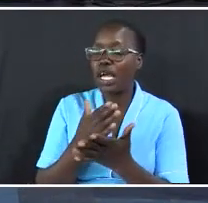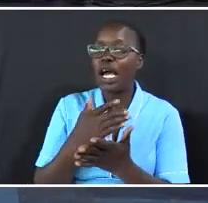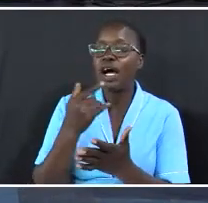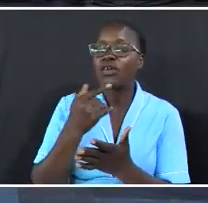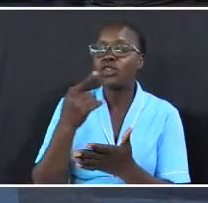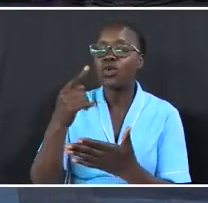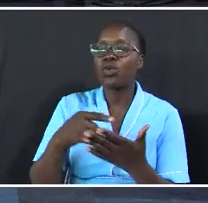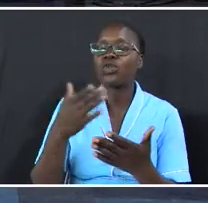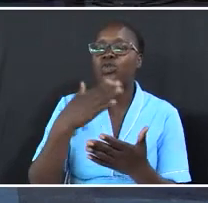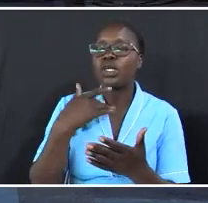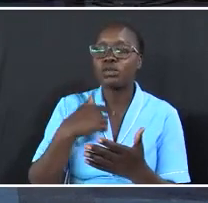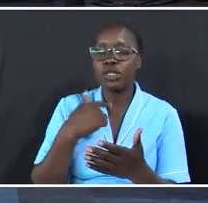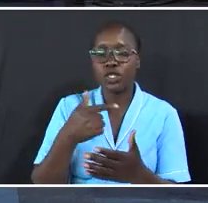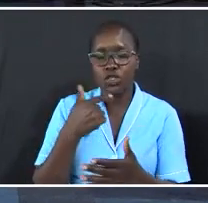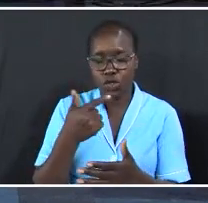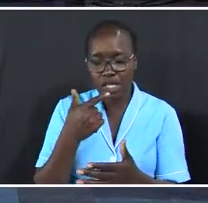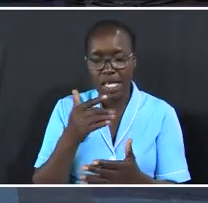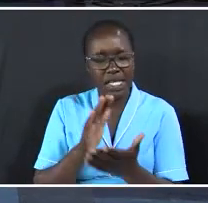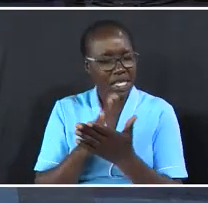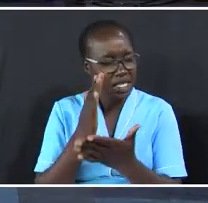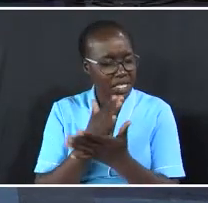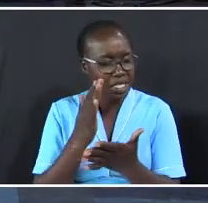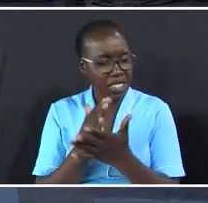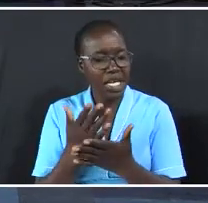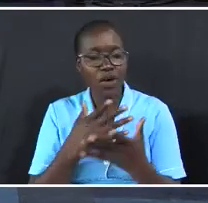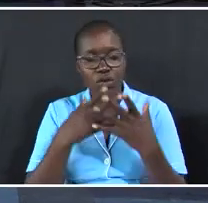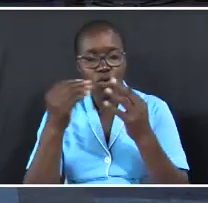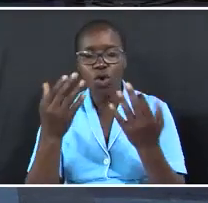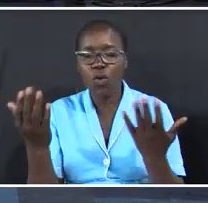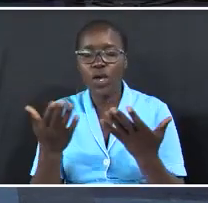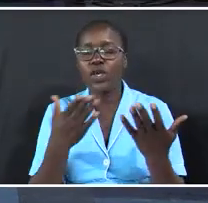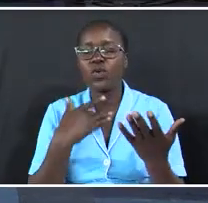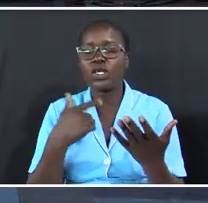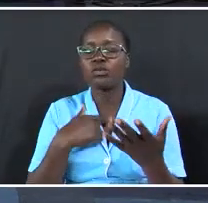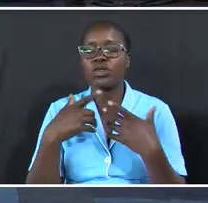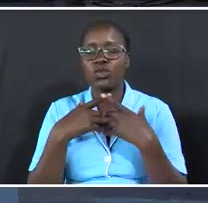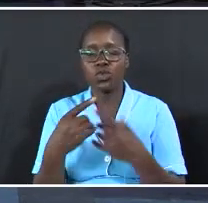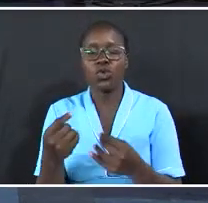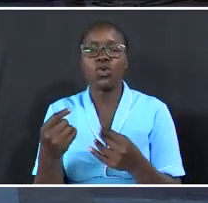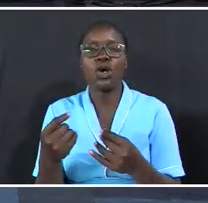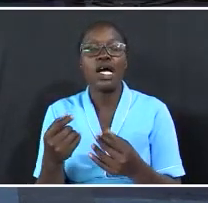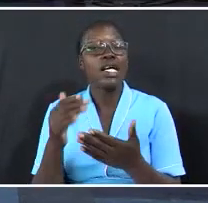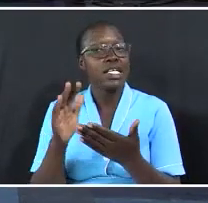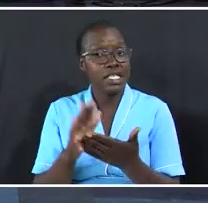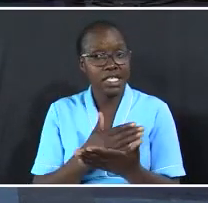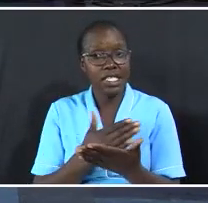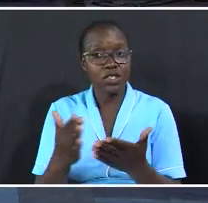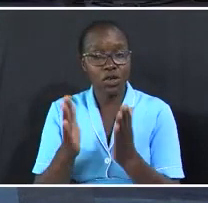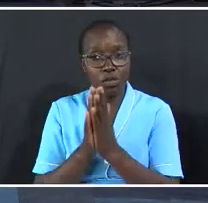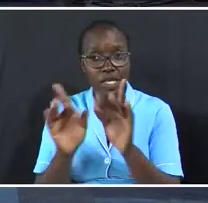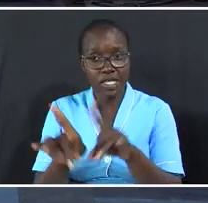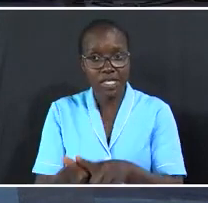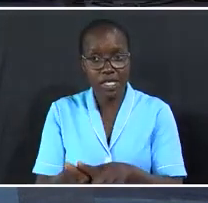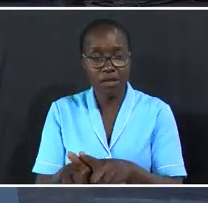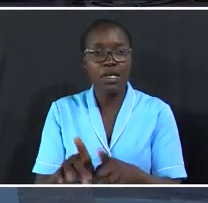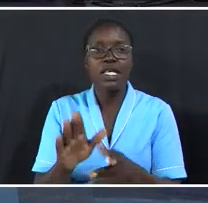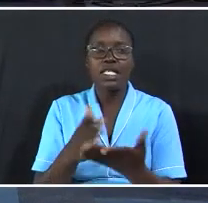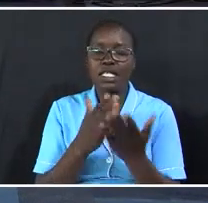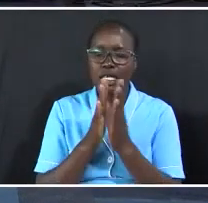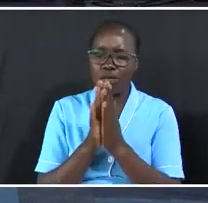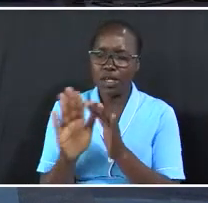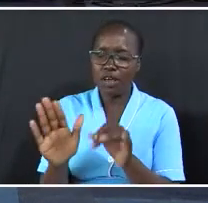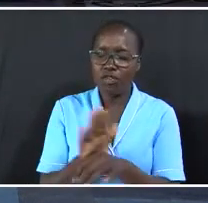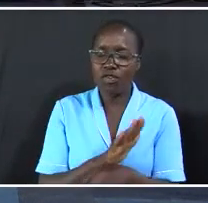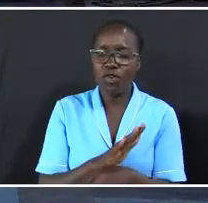say what you want me to say, that indeed I will go wherever you want me to go. It is a song, it is a prayer. Sing it